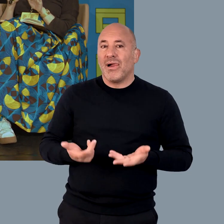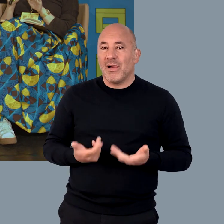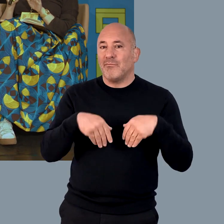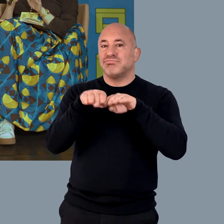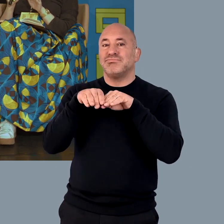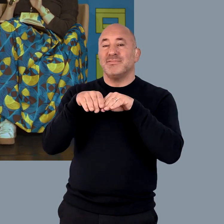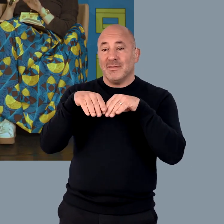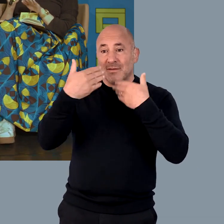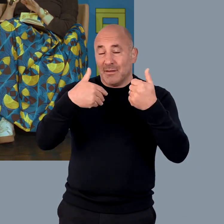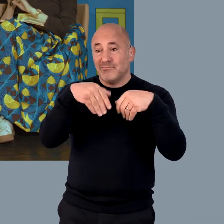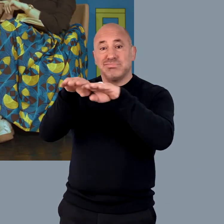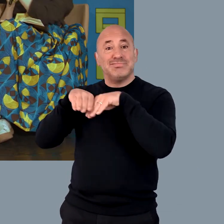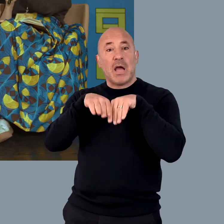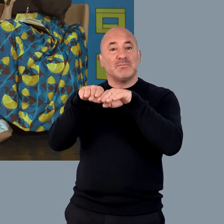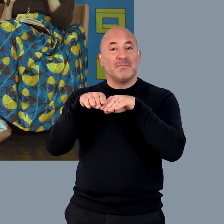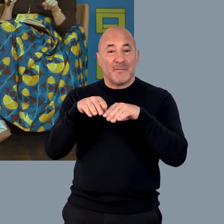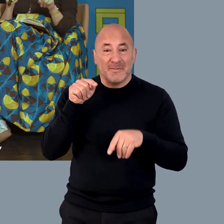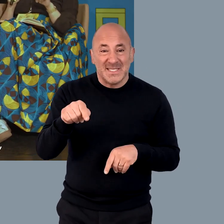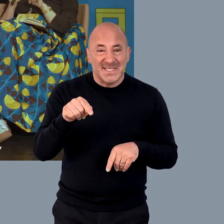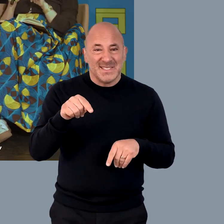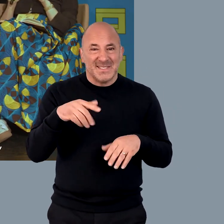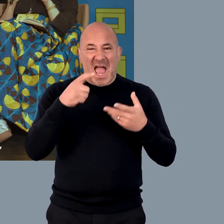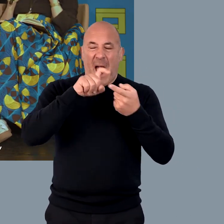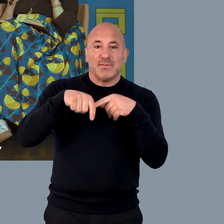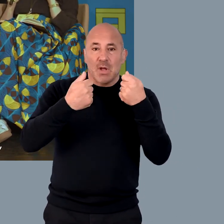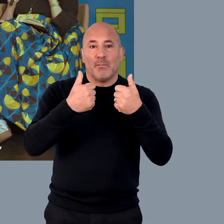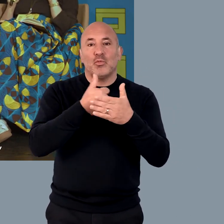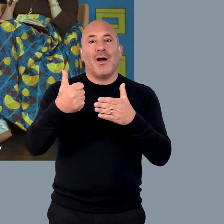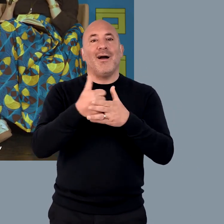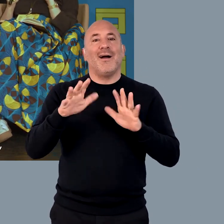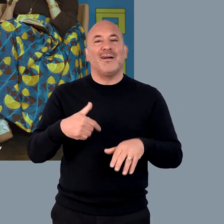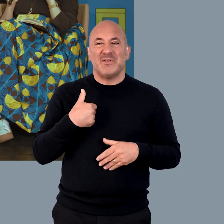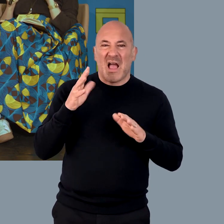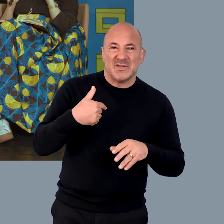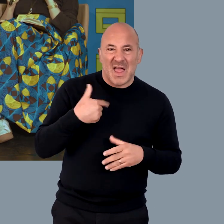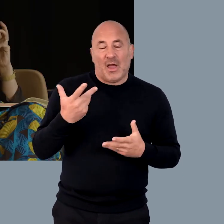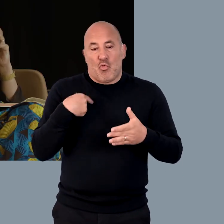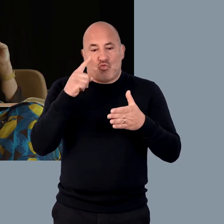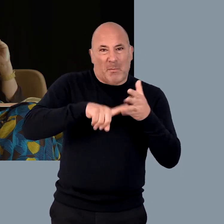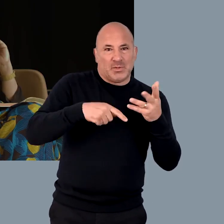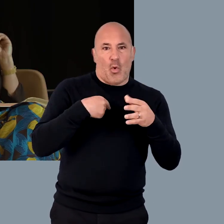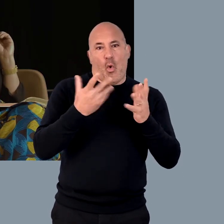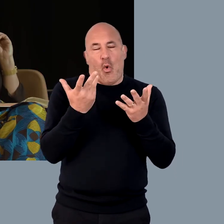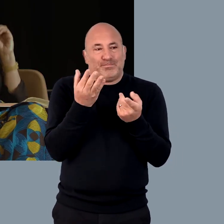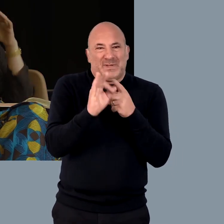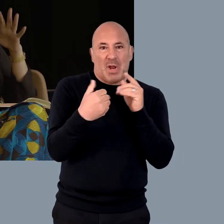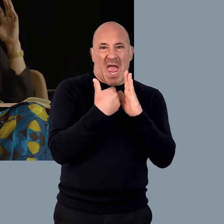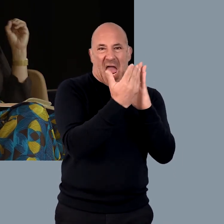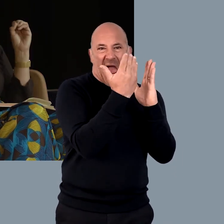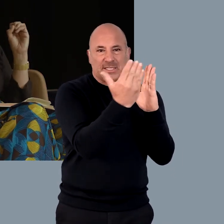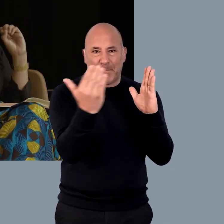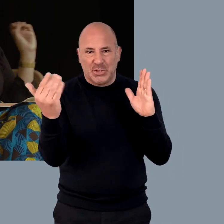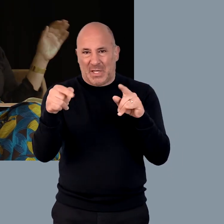becomes normal. And then eventually it becomes normal. That's where it gets to, where the habits become normal, where you don't have a